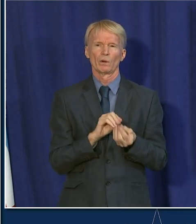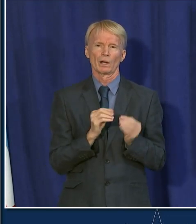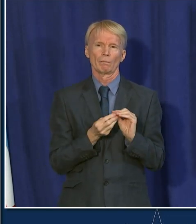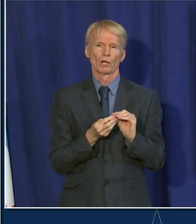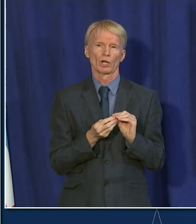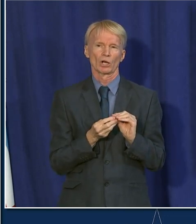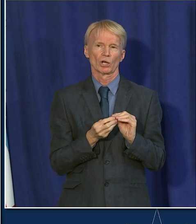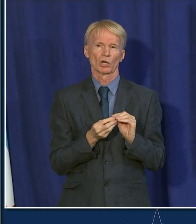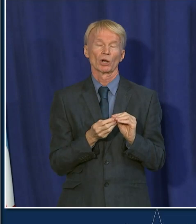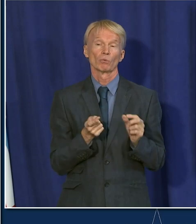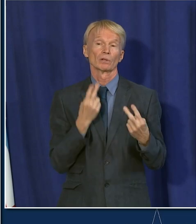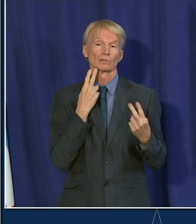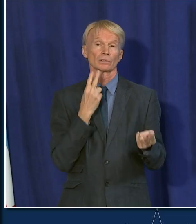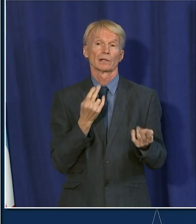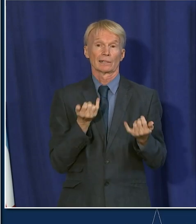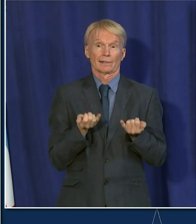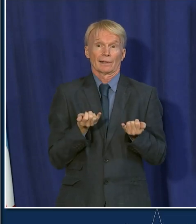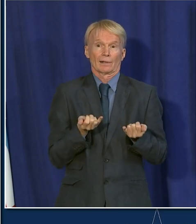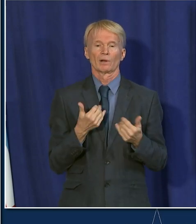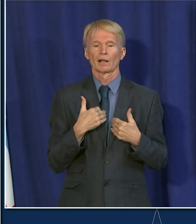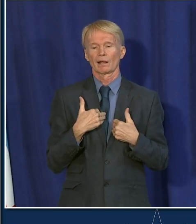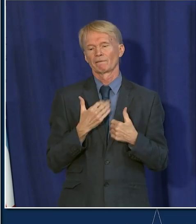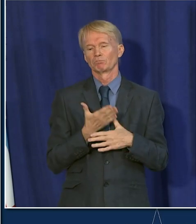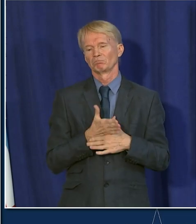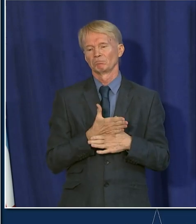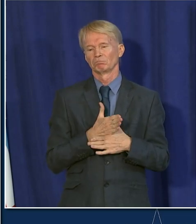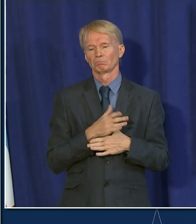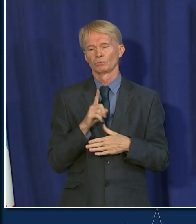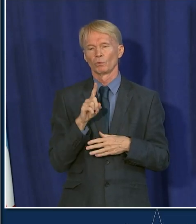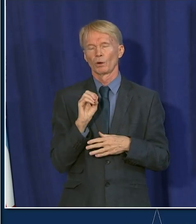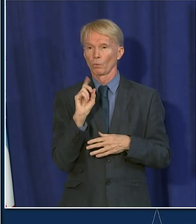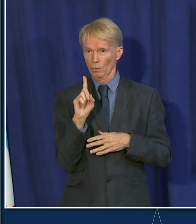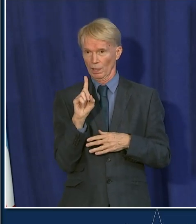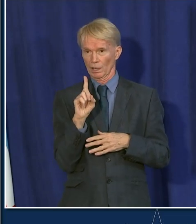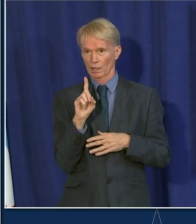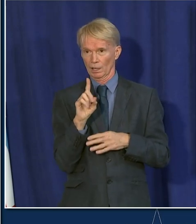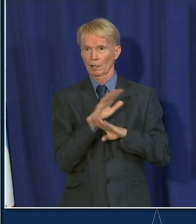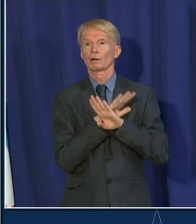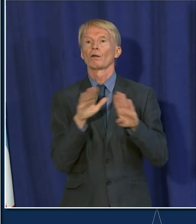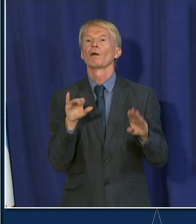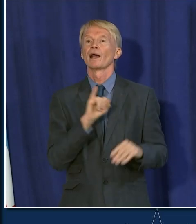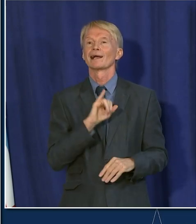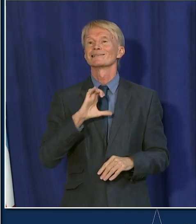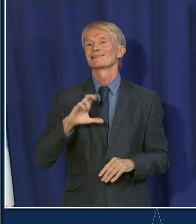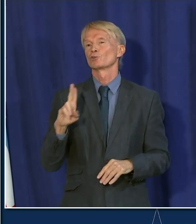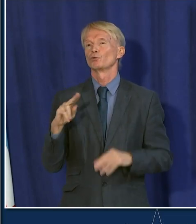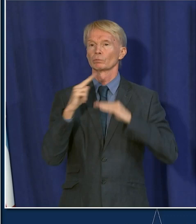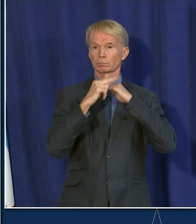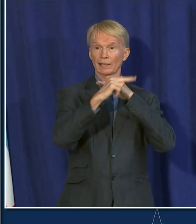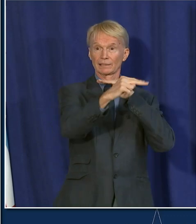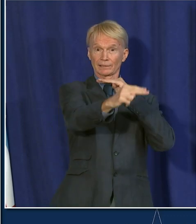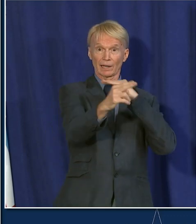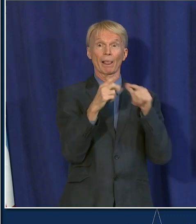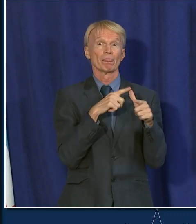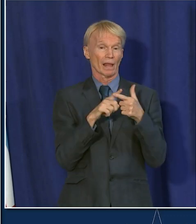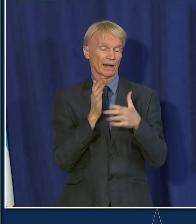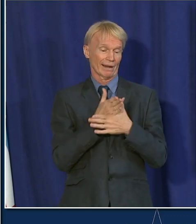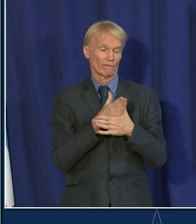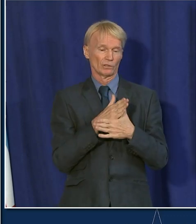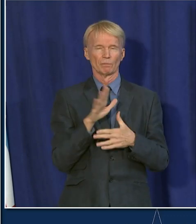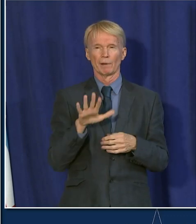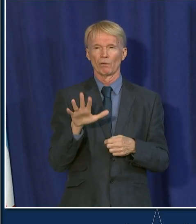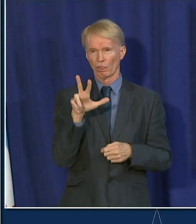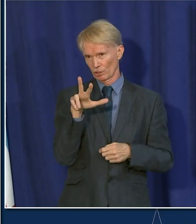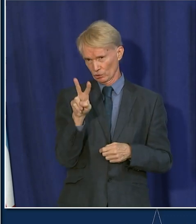risk category. You can see we're currently averaging about 101 non-ICU beds a day, and then we're averaging about